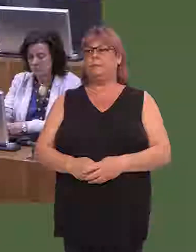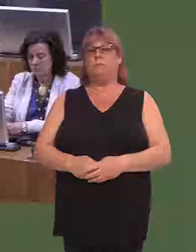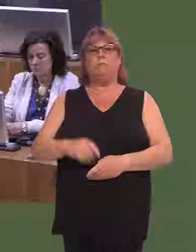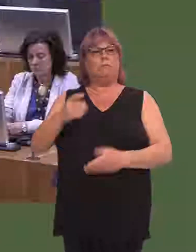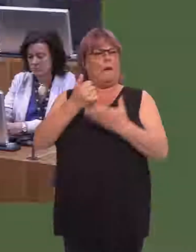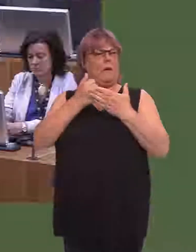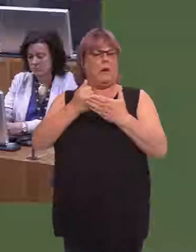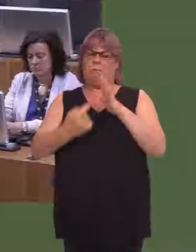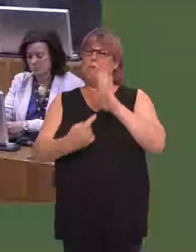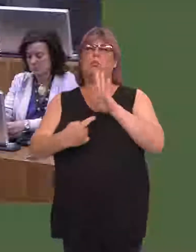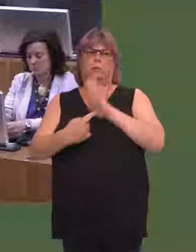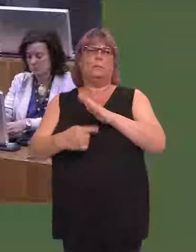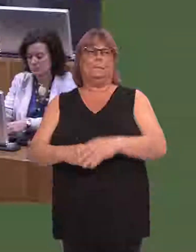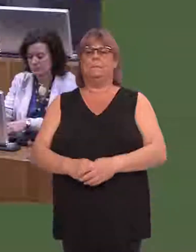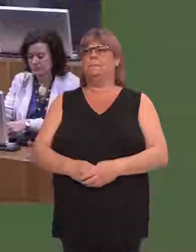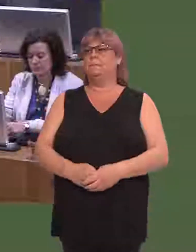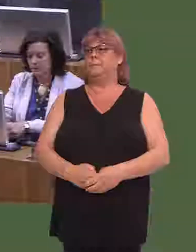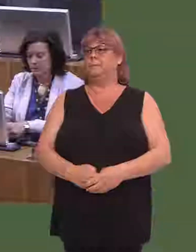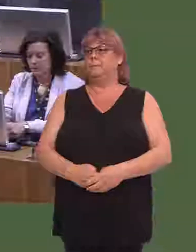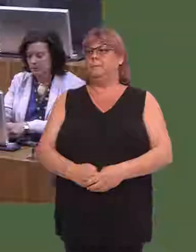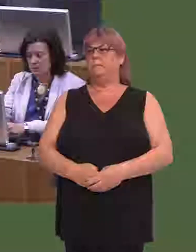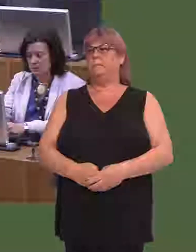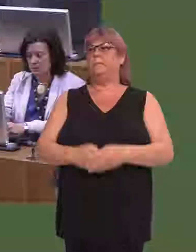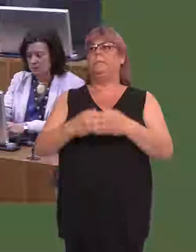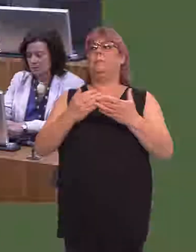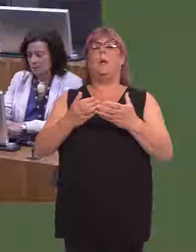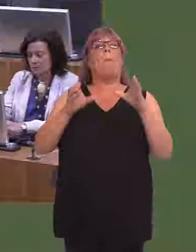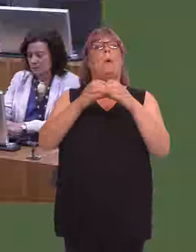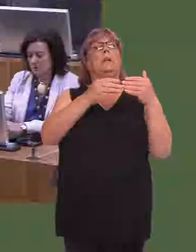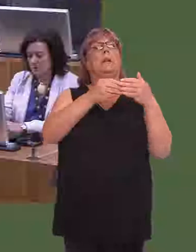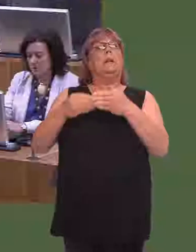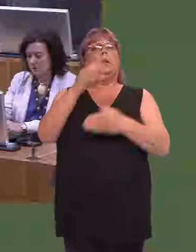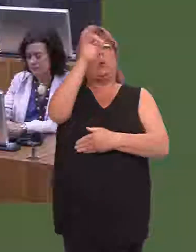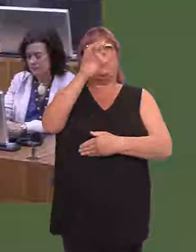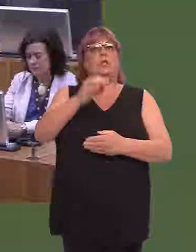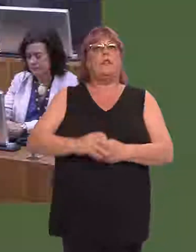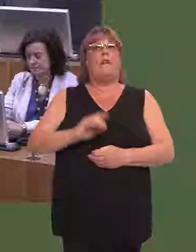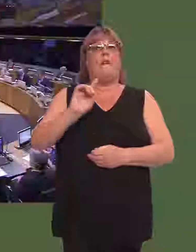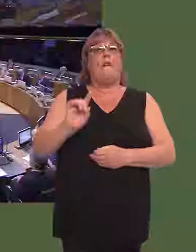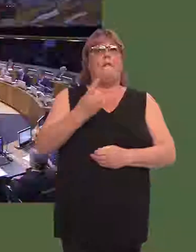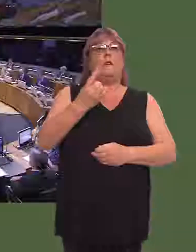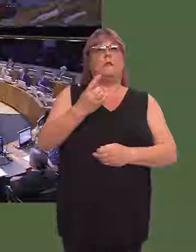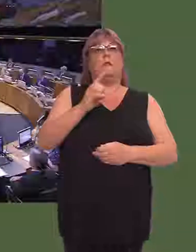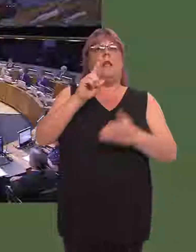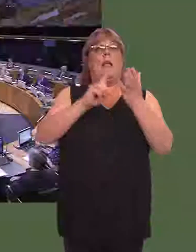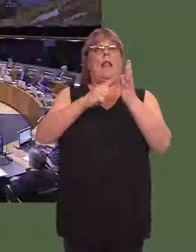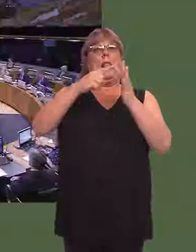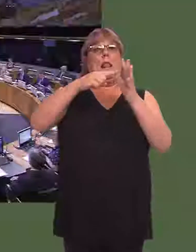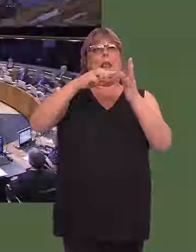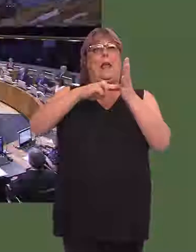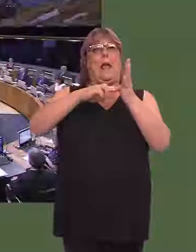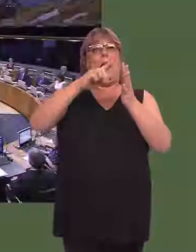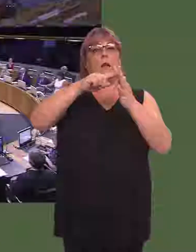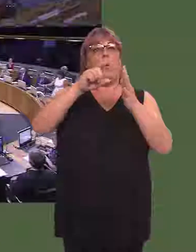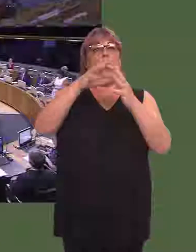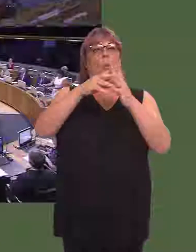able to receive that advice is invaluable to them. Christina Alcanar. I now call the party leaders to question the First Minister, Leader